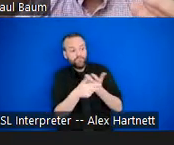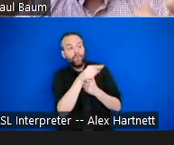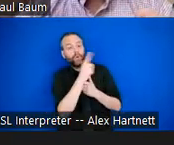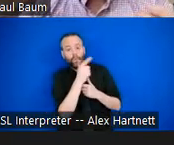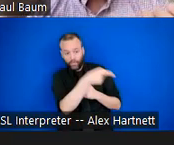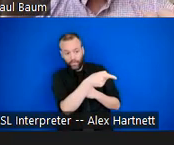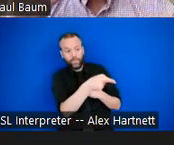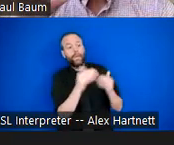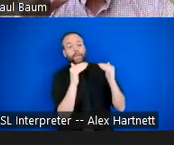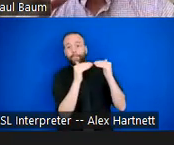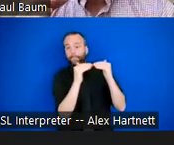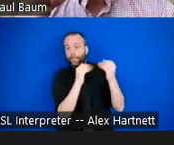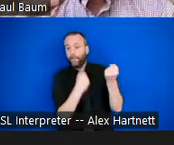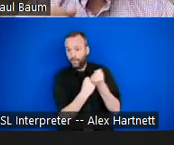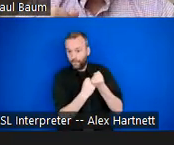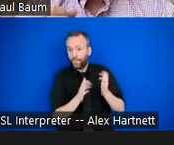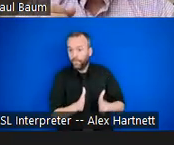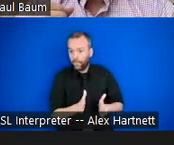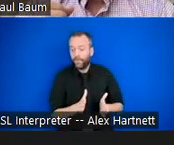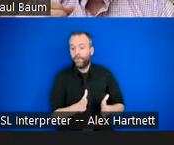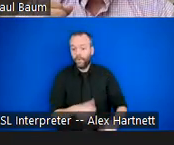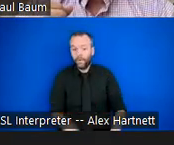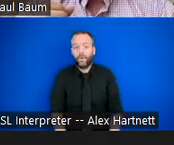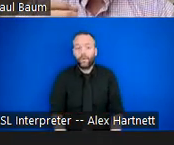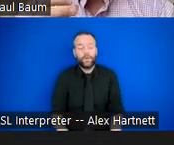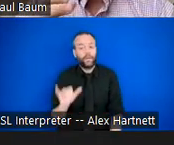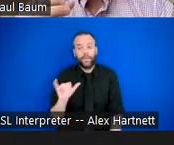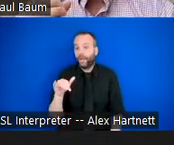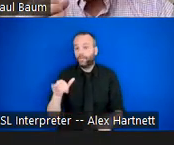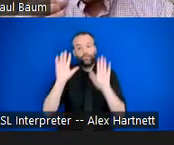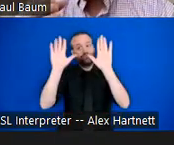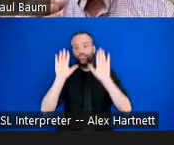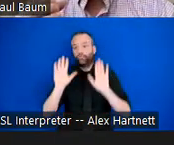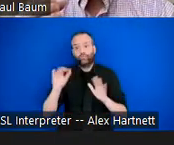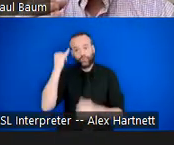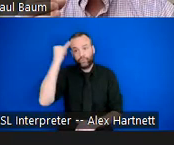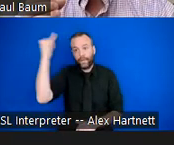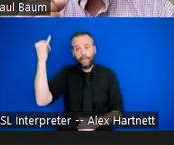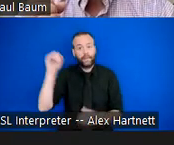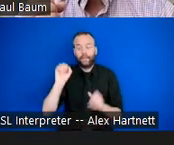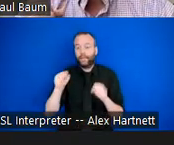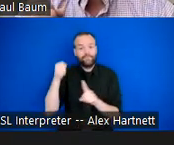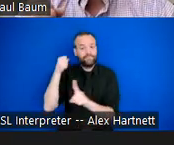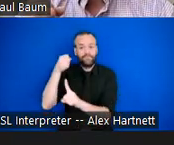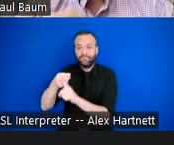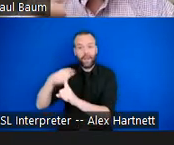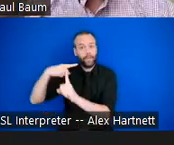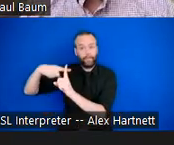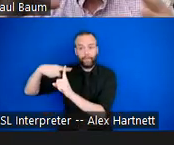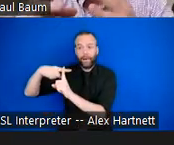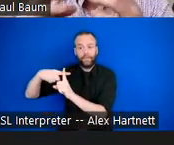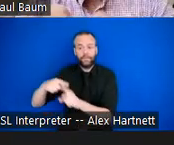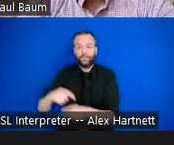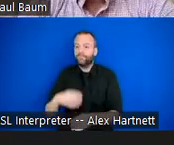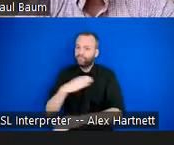think integrating that even in schools potentially may be very powerful, maybe an opportunity to